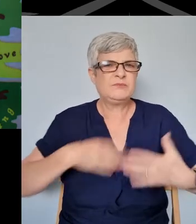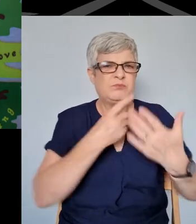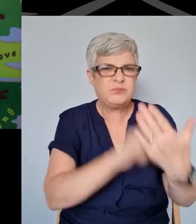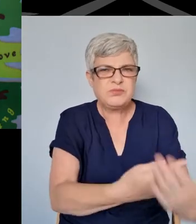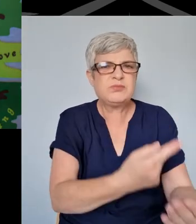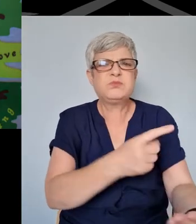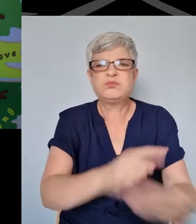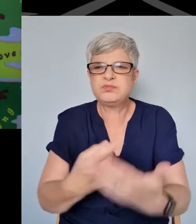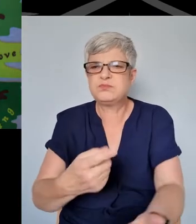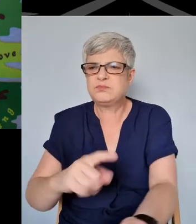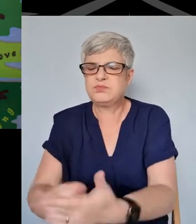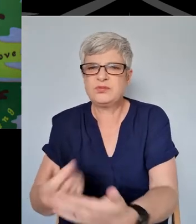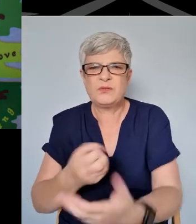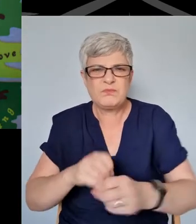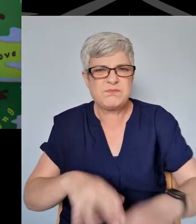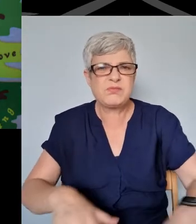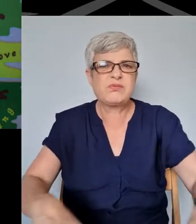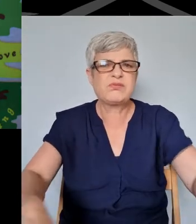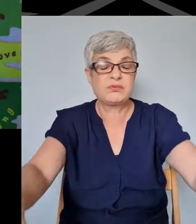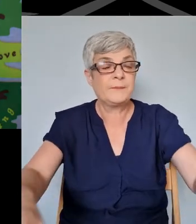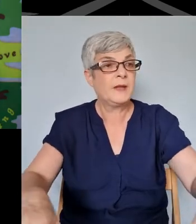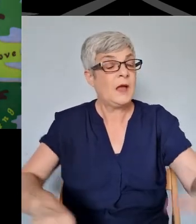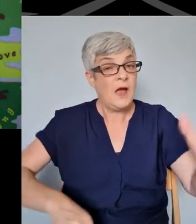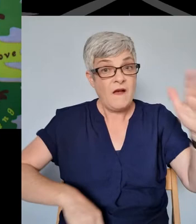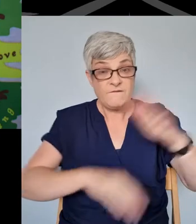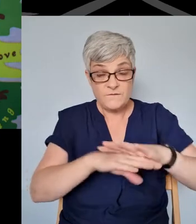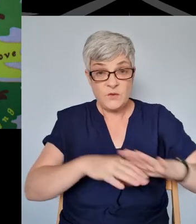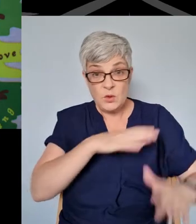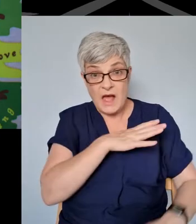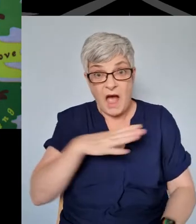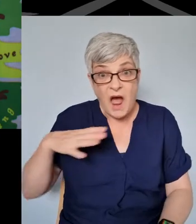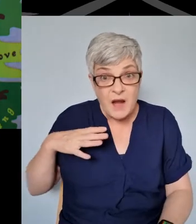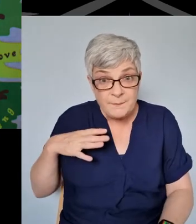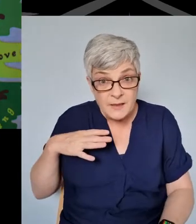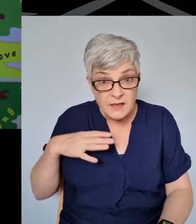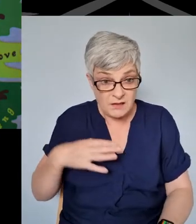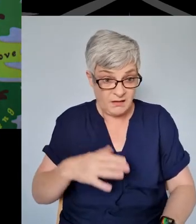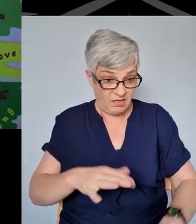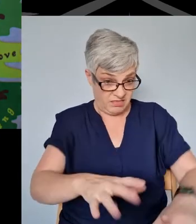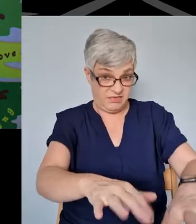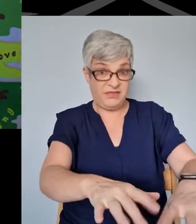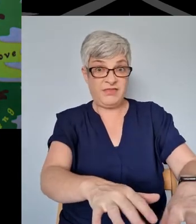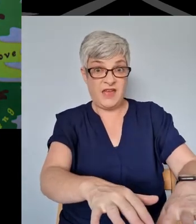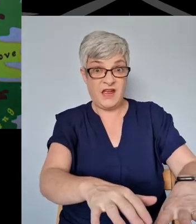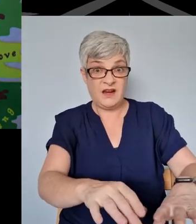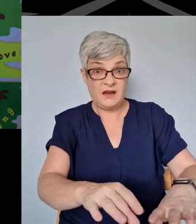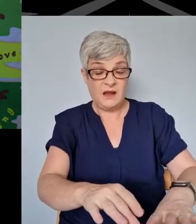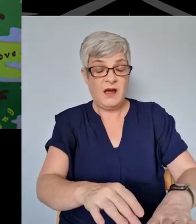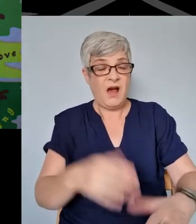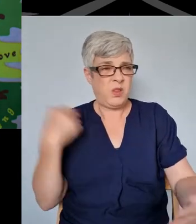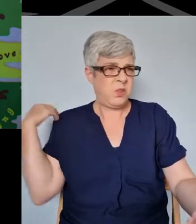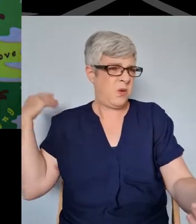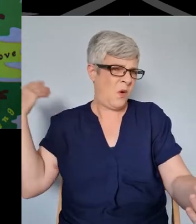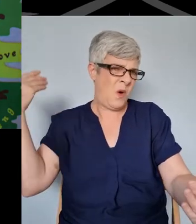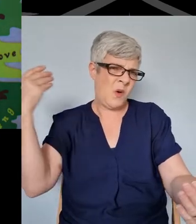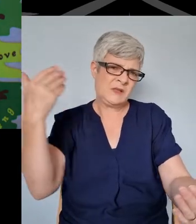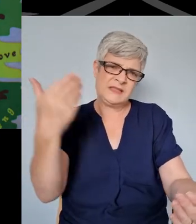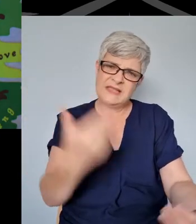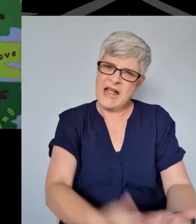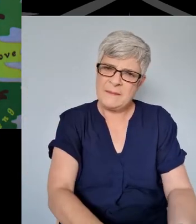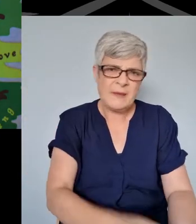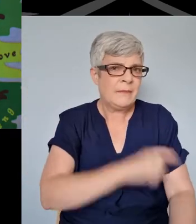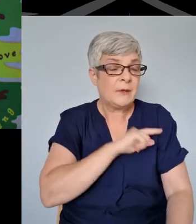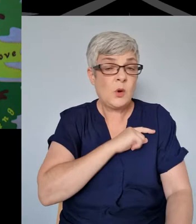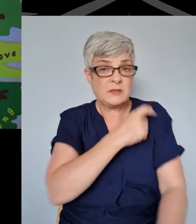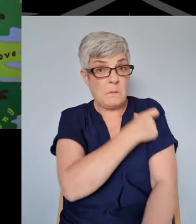away. A whole army had fallen and simply been left in the valley, and they'd been there a long time, for the bones were